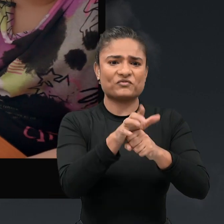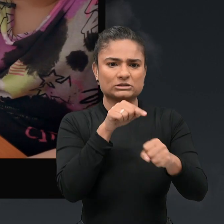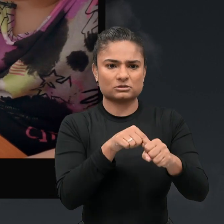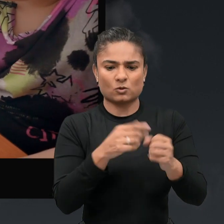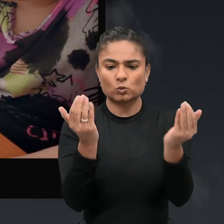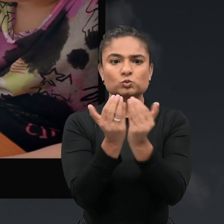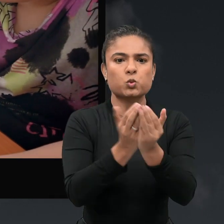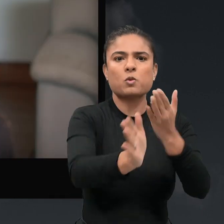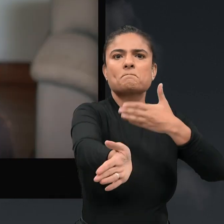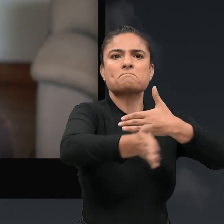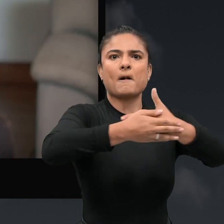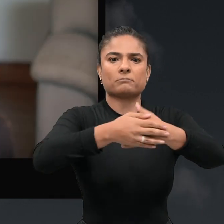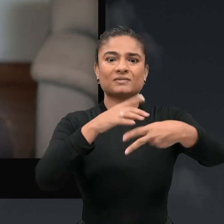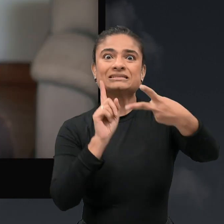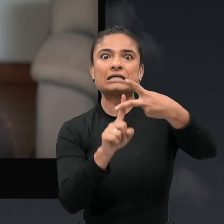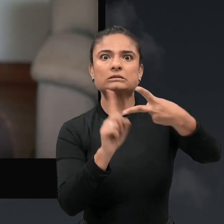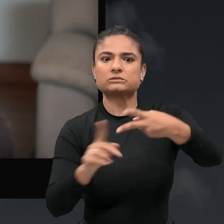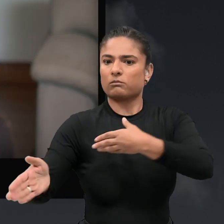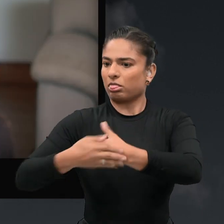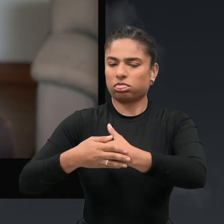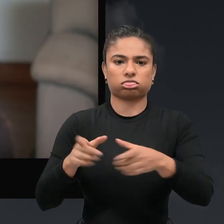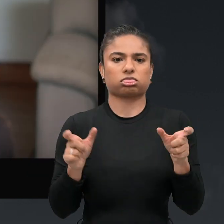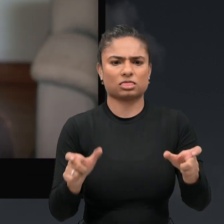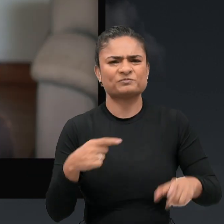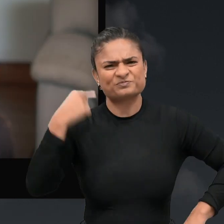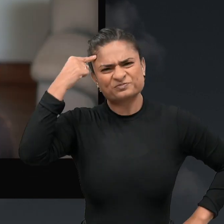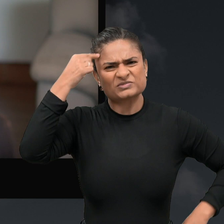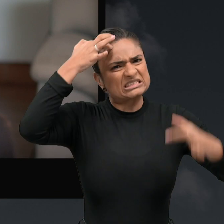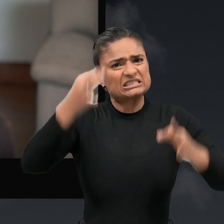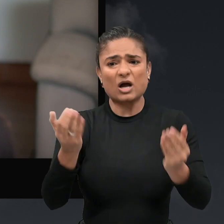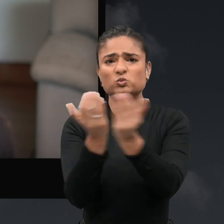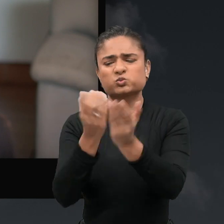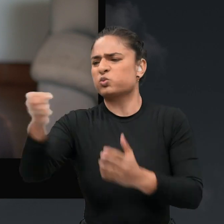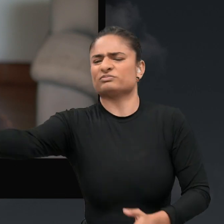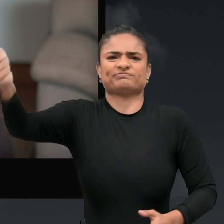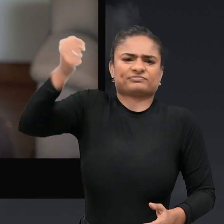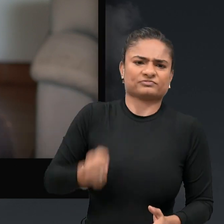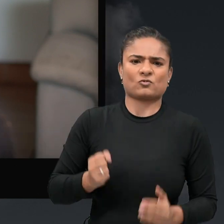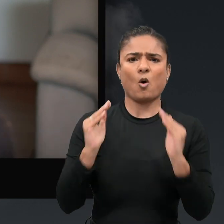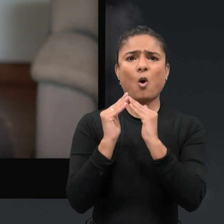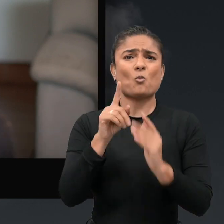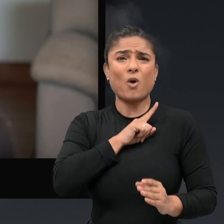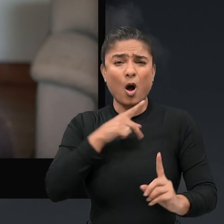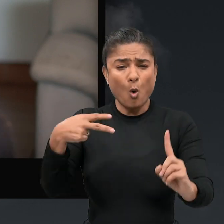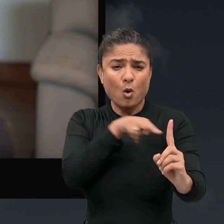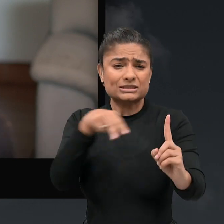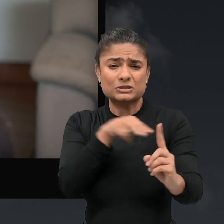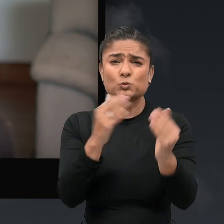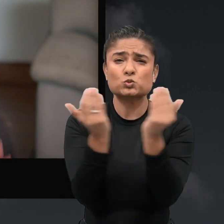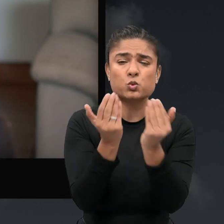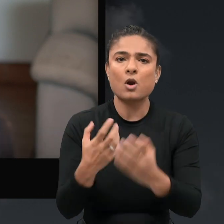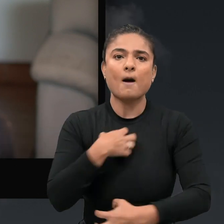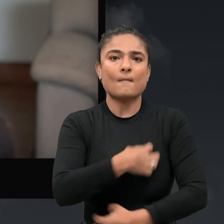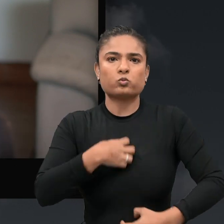COVID, omtrent die tweede keer wat skole gesluit is, het ek besluit om vir Clayden uit die skole te haal as gevolg van die feit dat met die